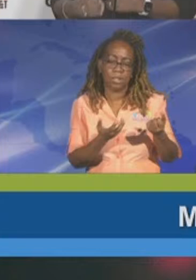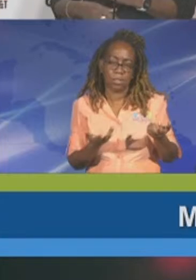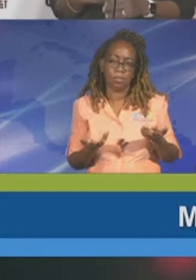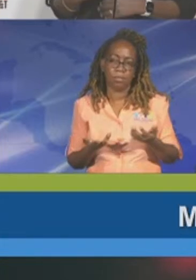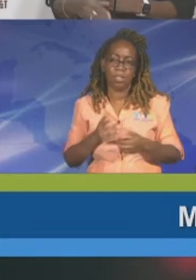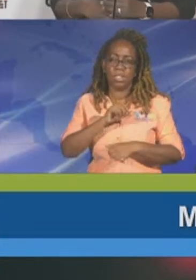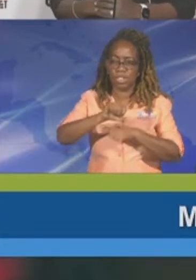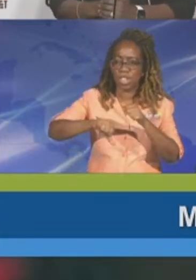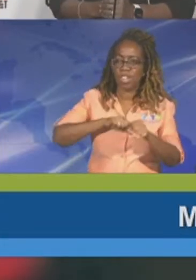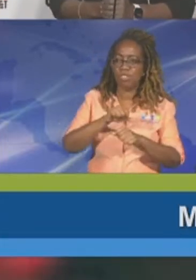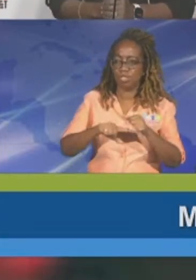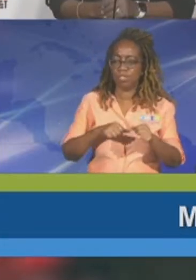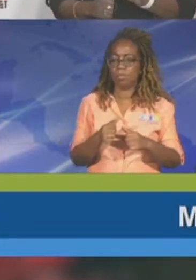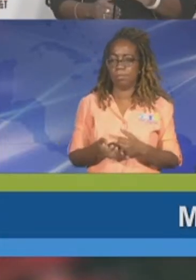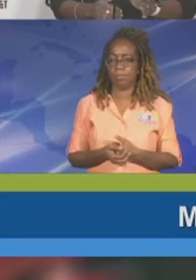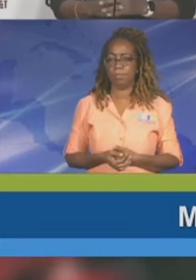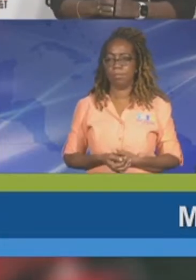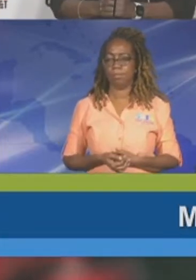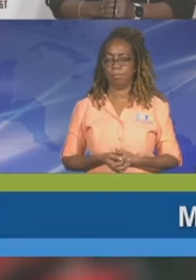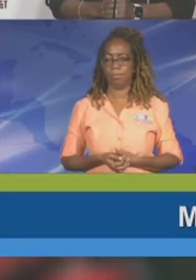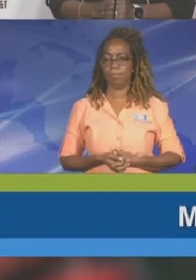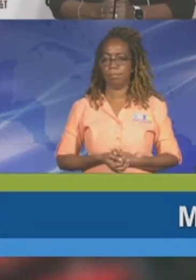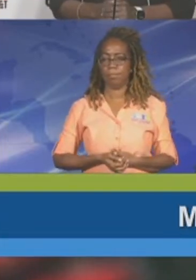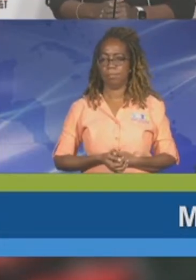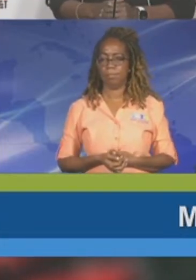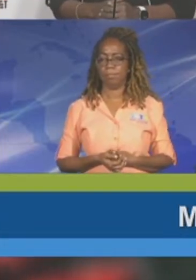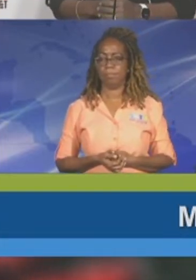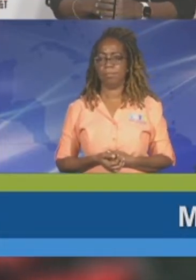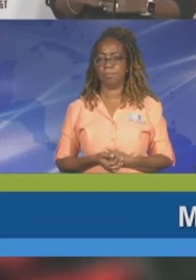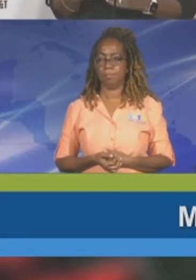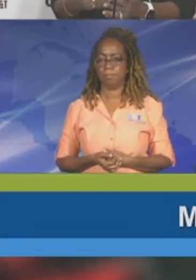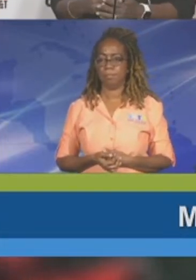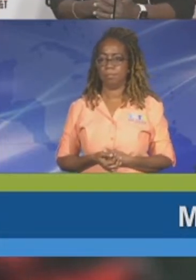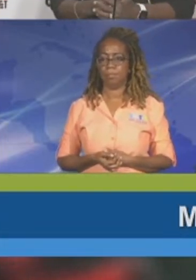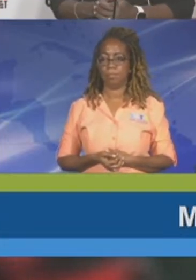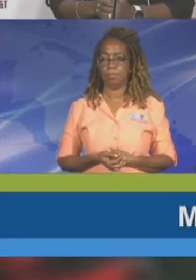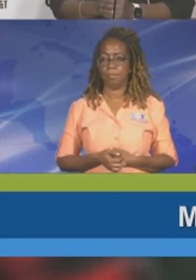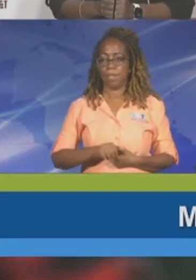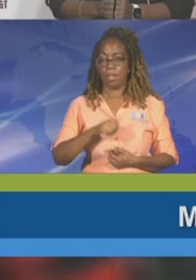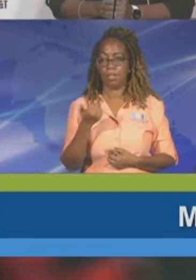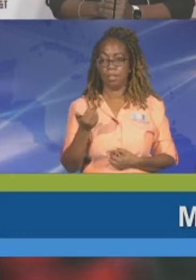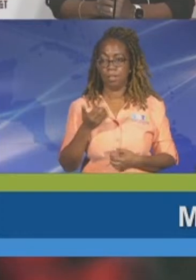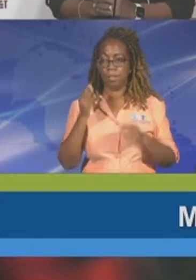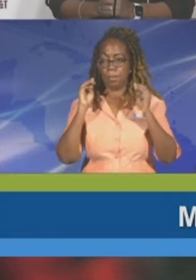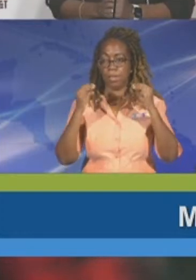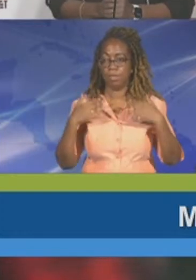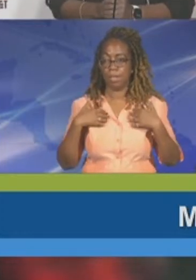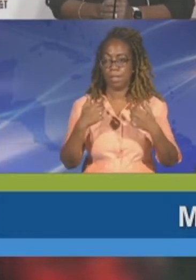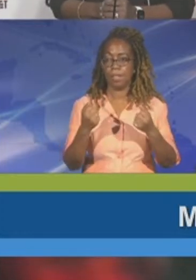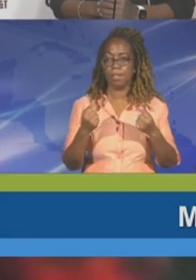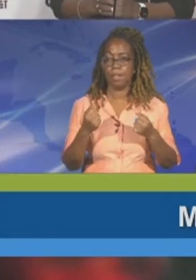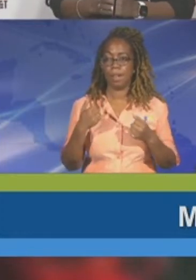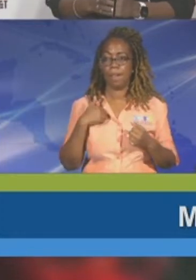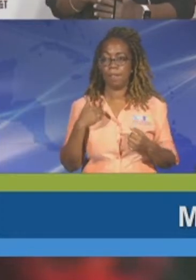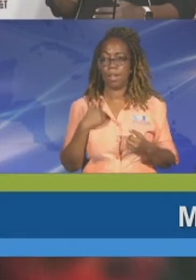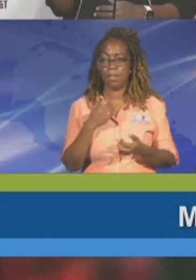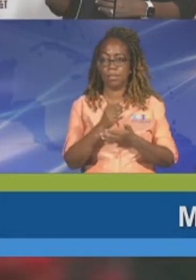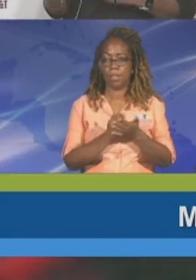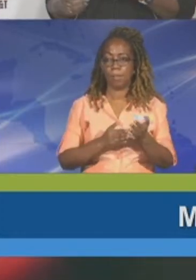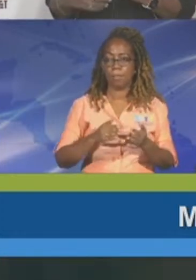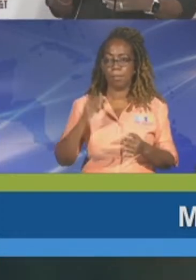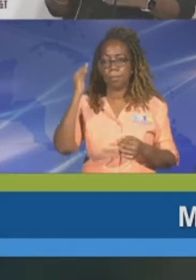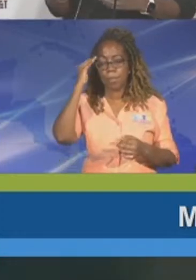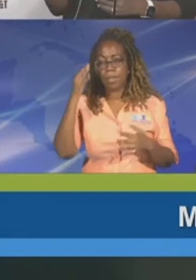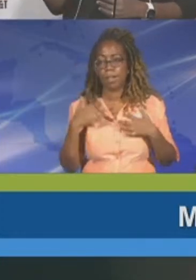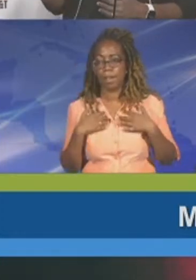And a lot more mental health promotion. Apart from the advocates, we have the Ministry of Health doing some mental health promotion, and